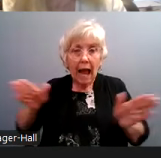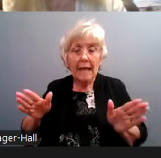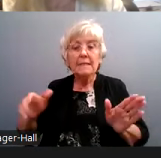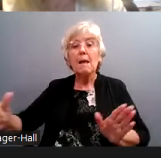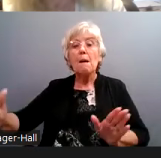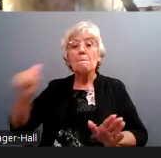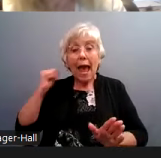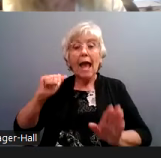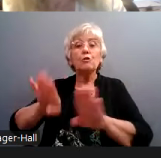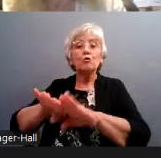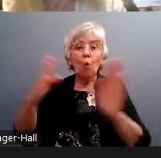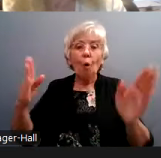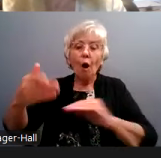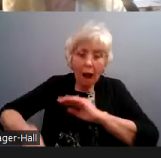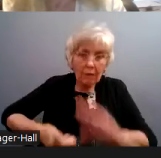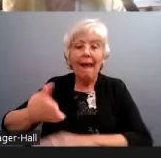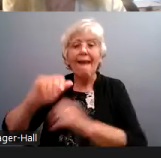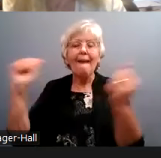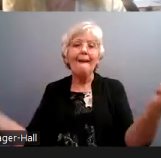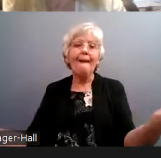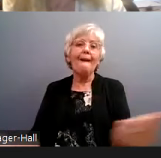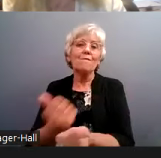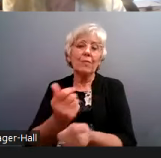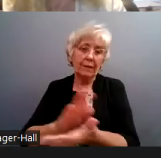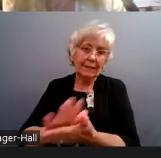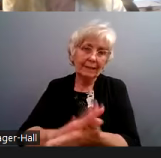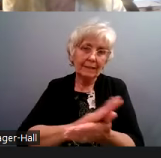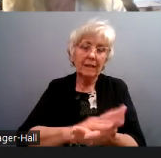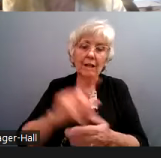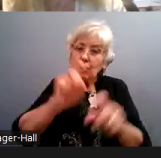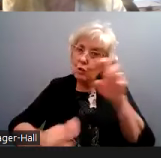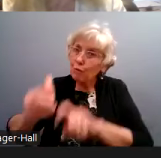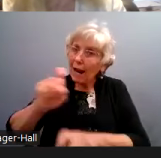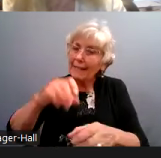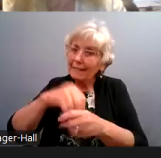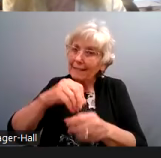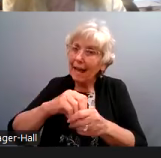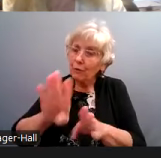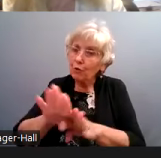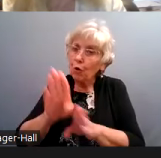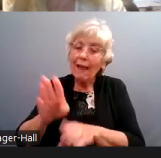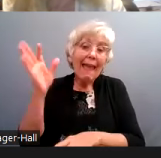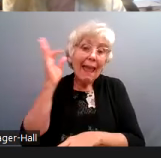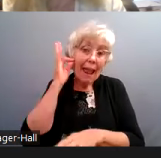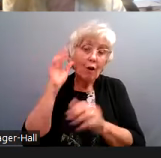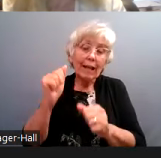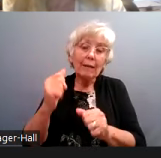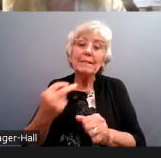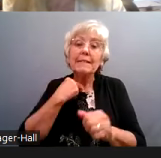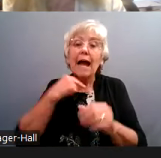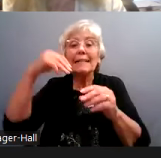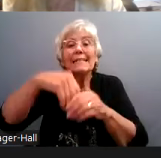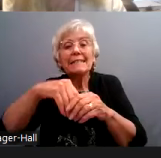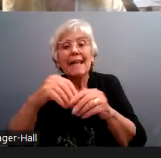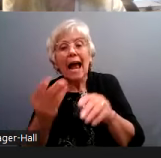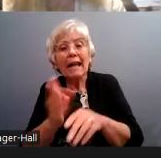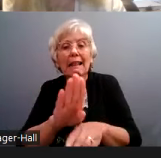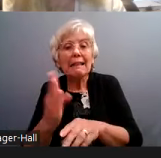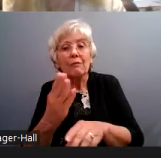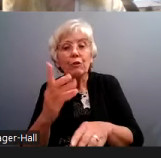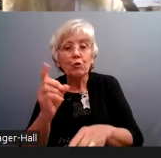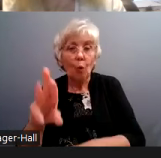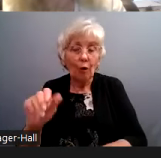as well. So we want to make sure we spray the inside of the door, because hair can get trapped in there as well. And